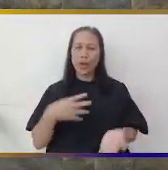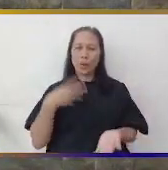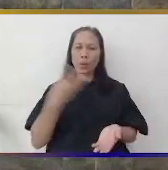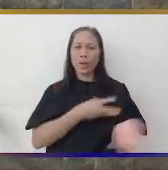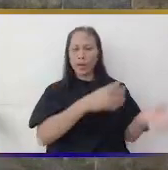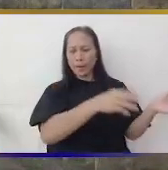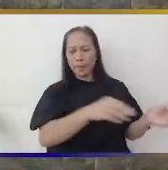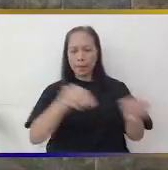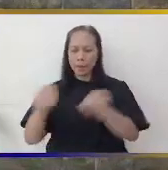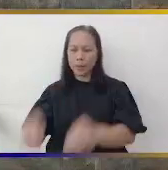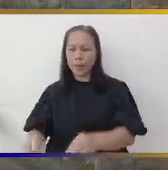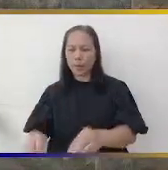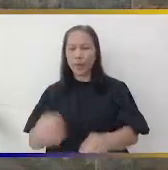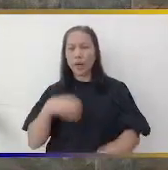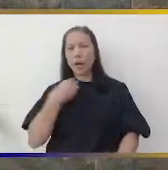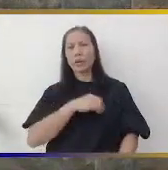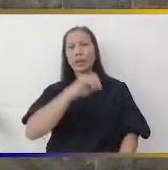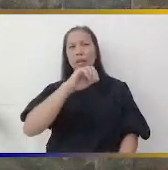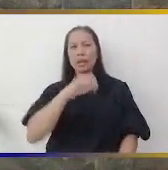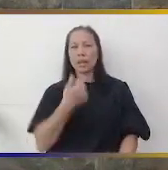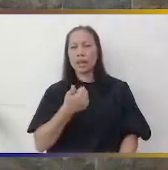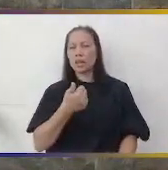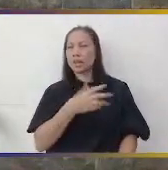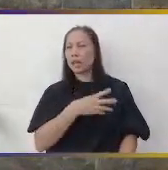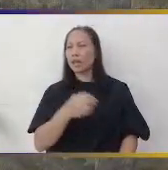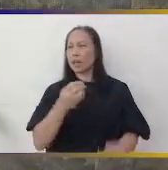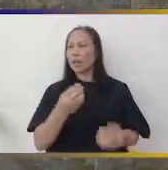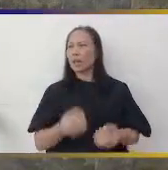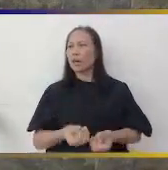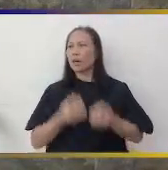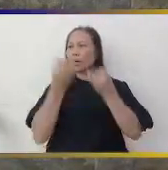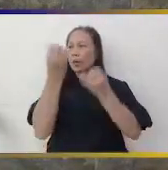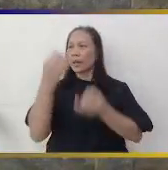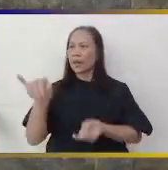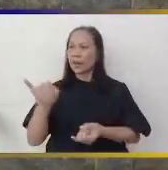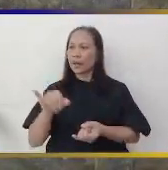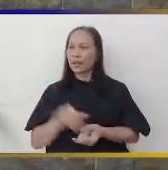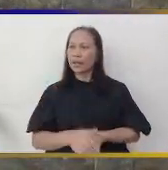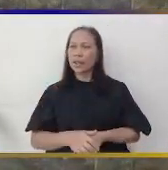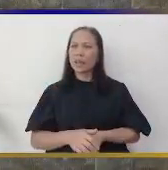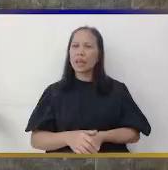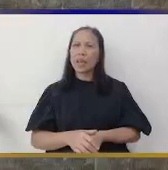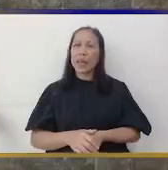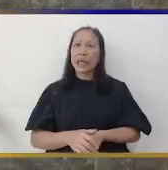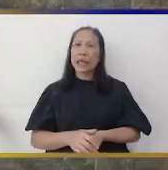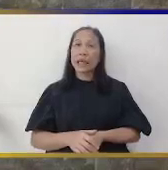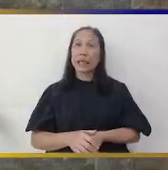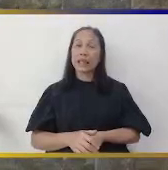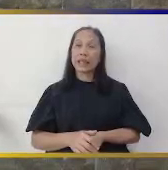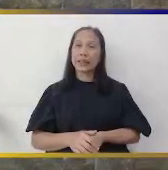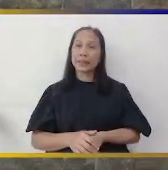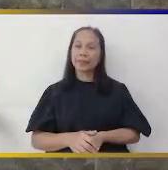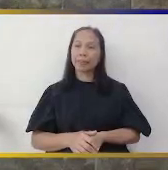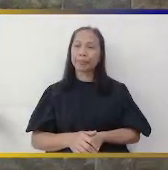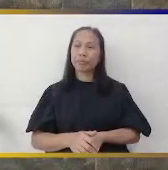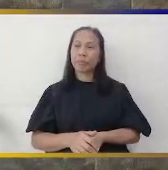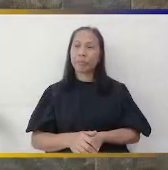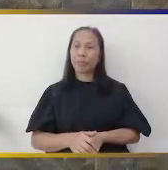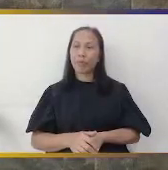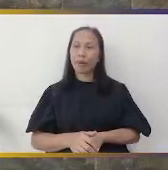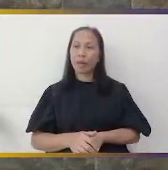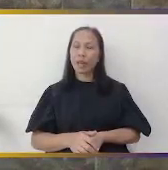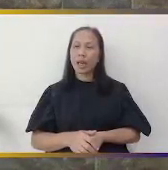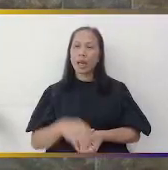offering you see in the storehouse in this is God's storehouse this is the House of God that